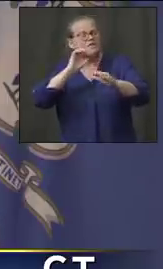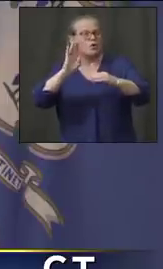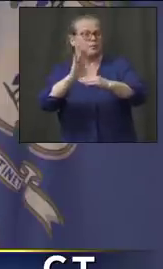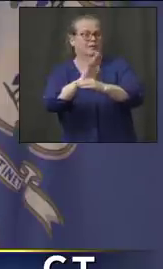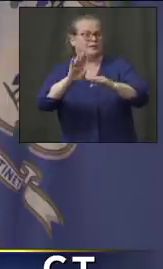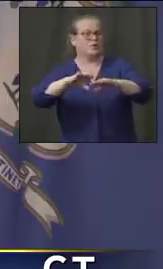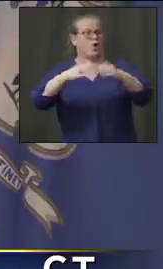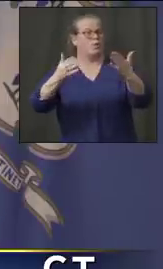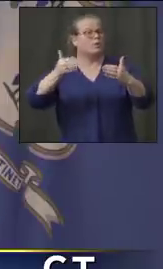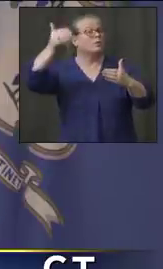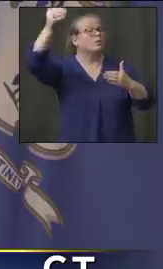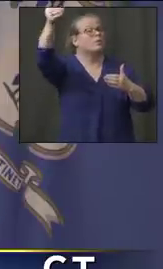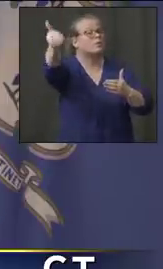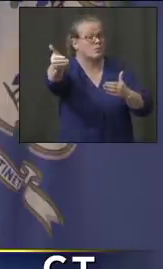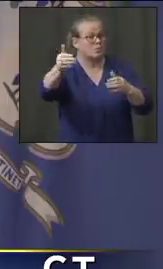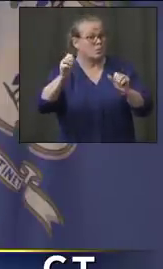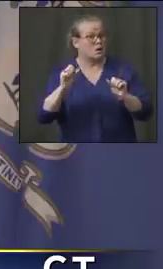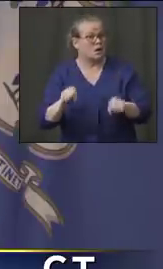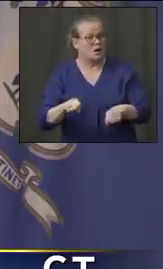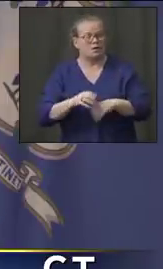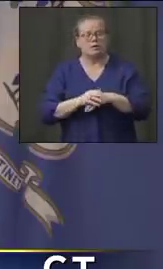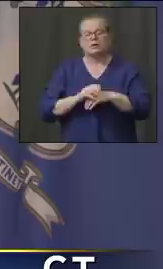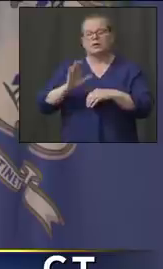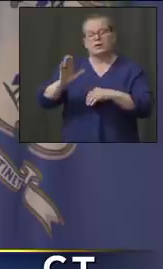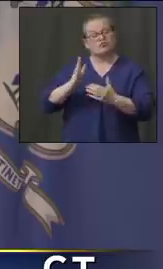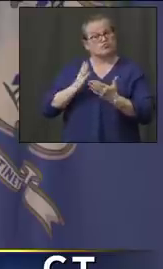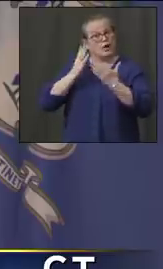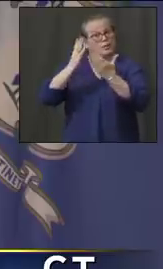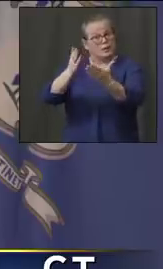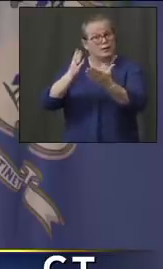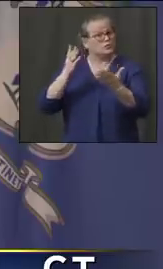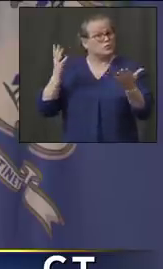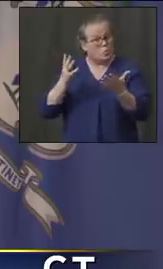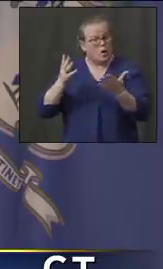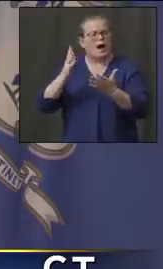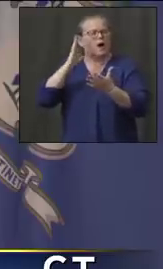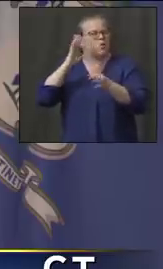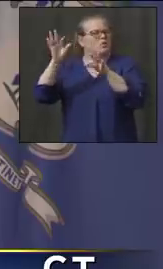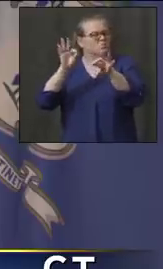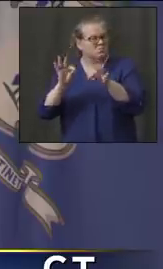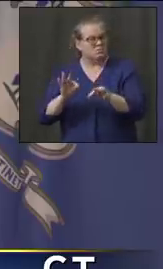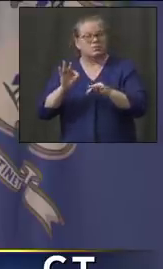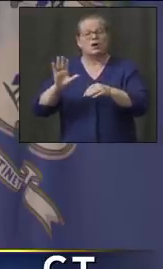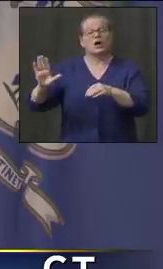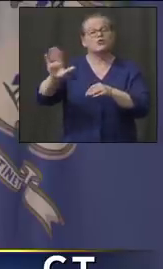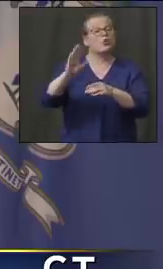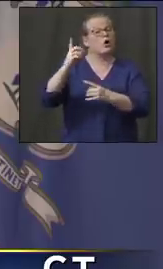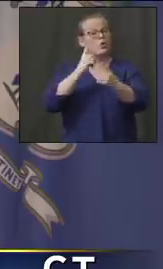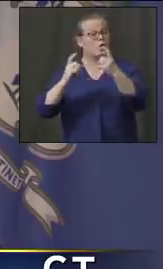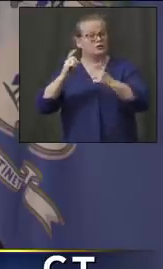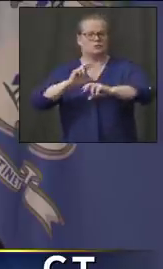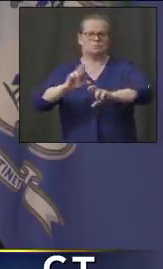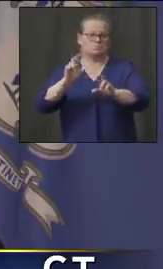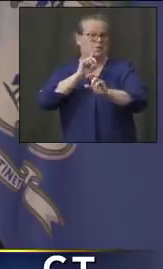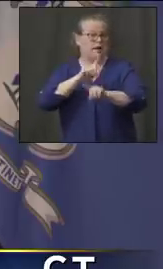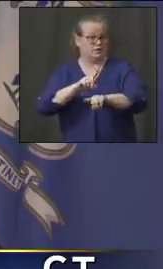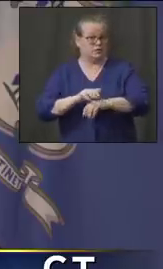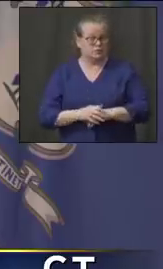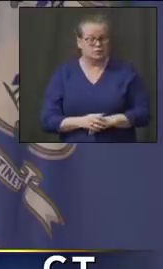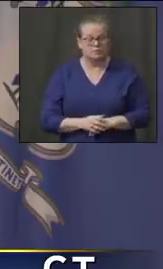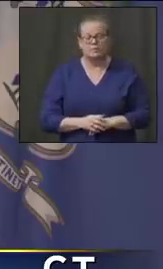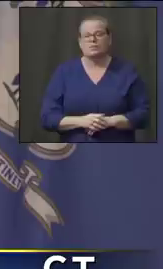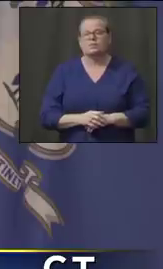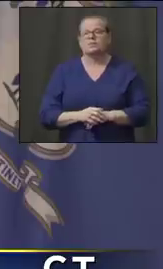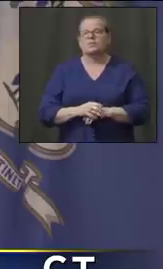have been, and they're certainly here to answer any questions you may have. Just very quickly on the daily